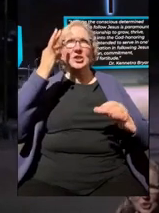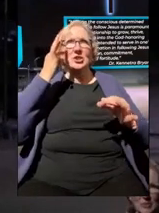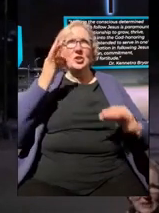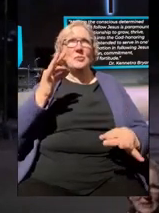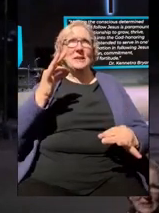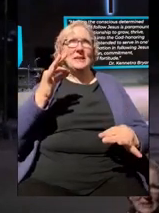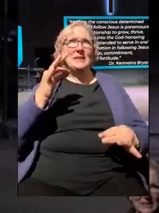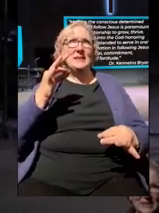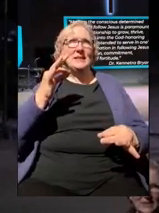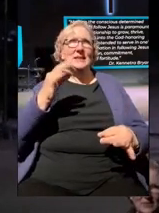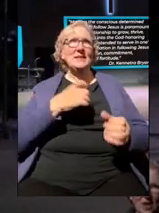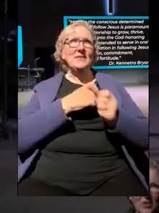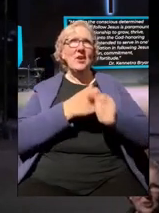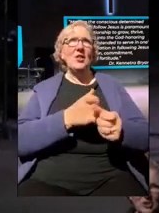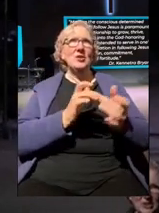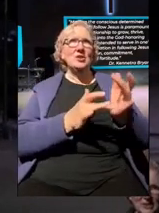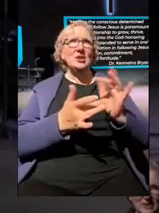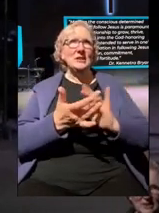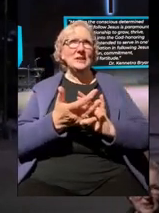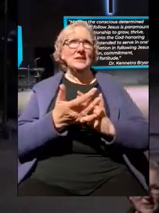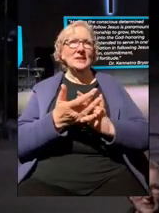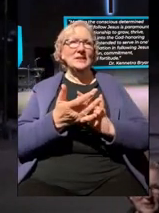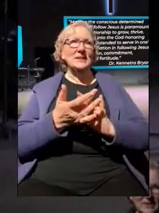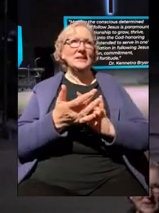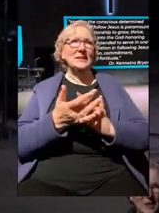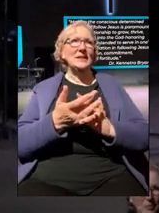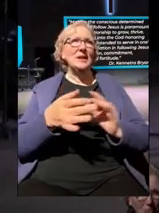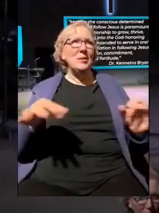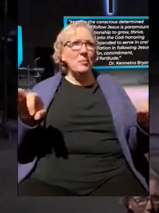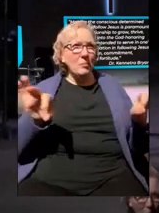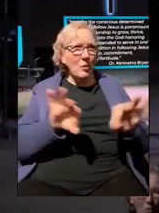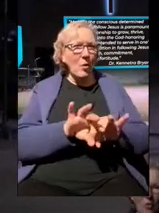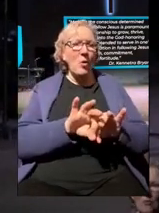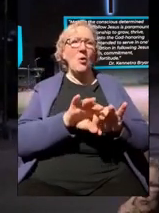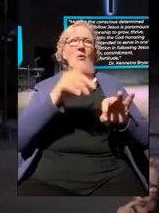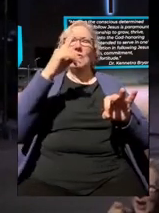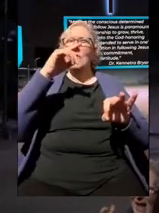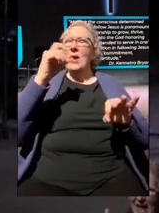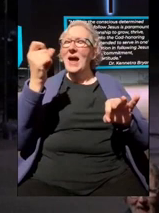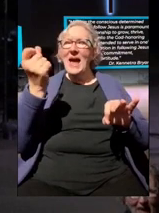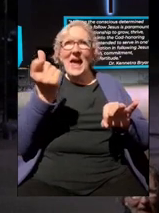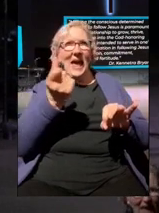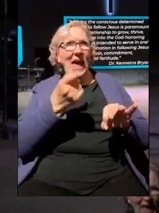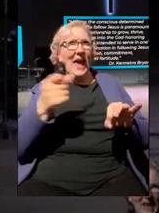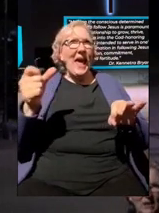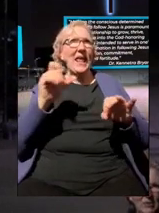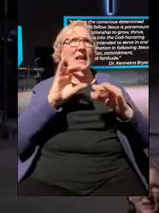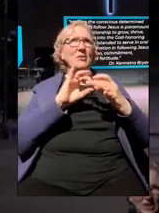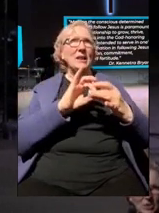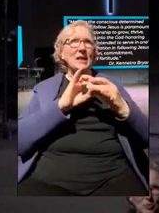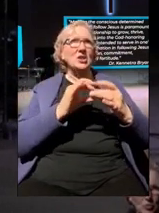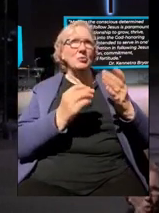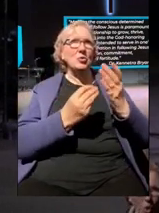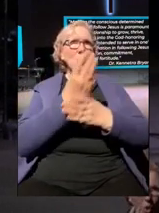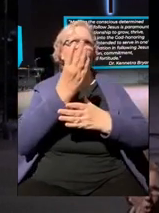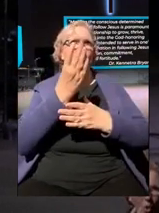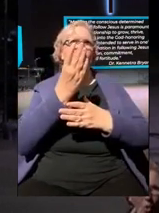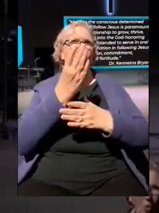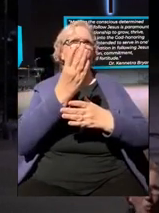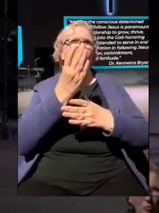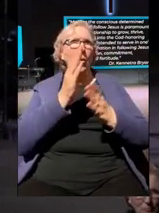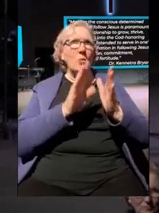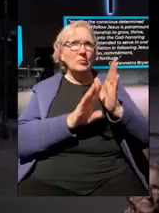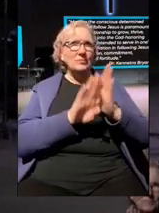determined decision to follow Jesus is paramount for any relationship to grow,